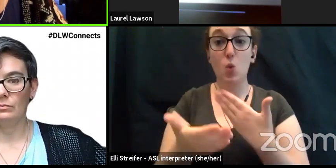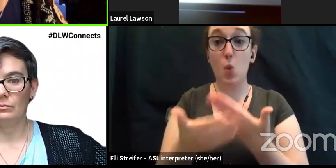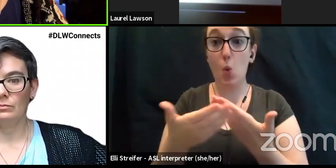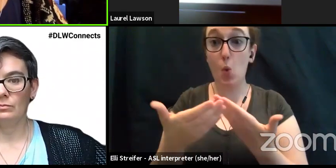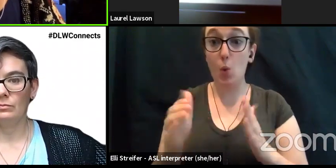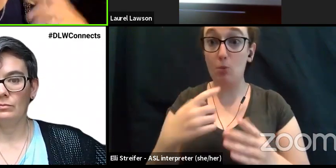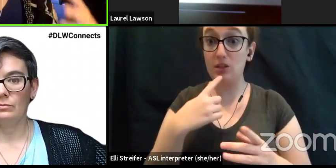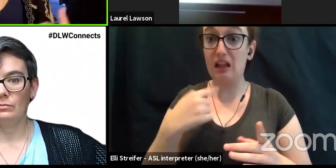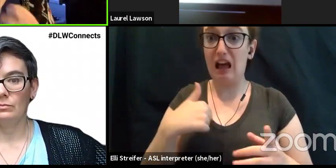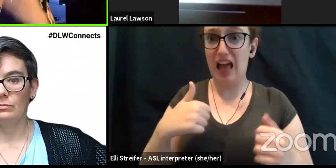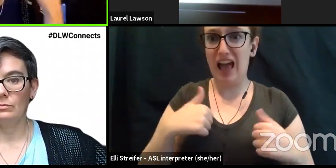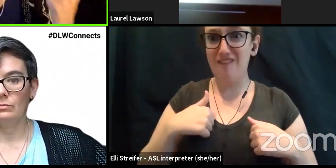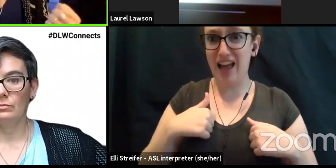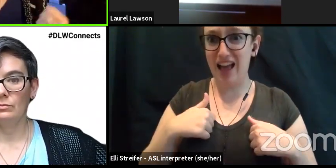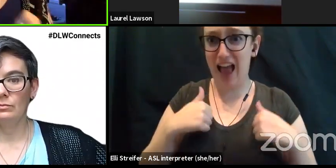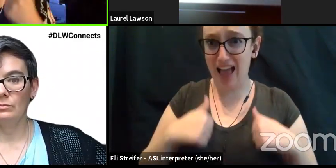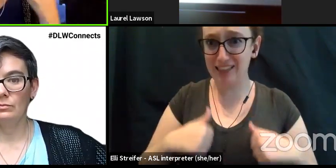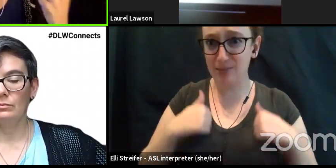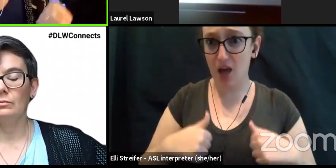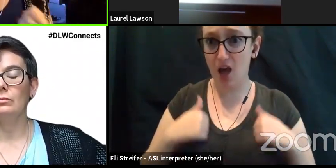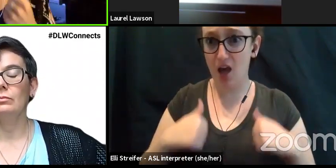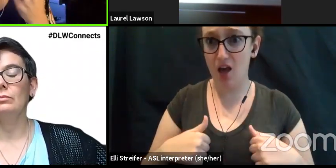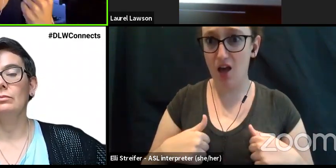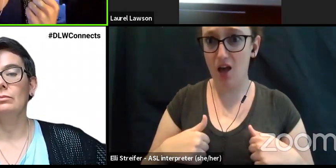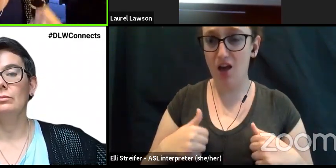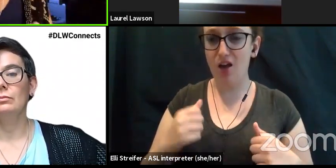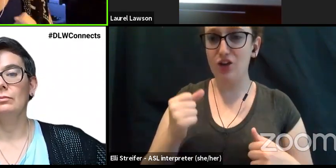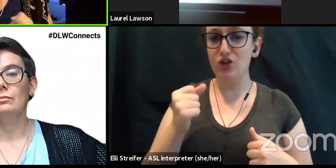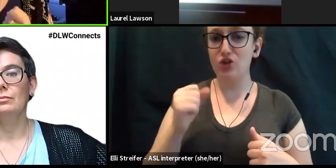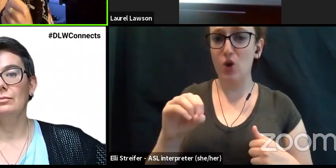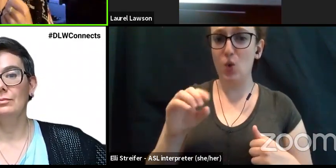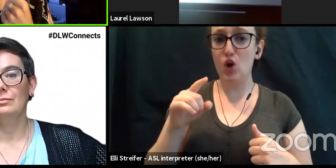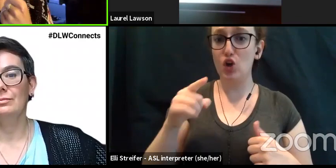that really rigorous, amazing viewpoints